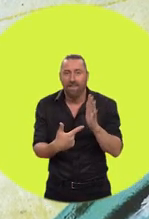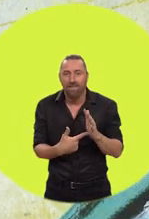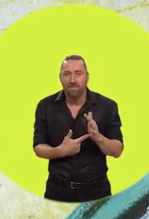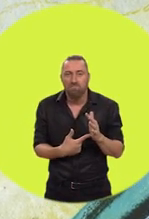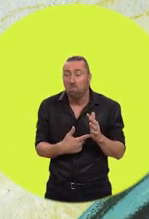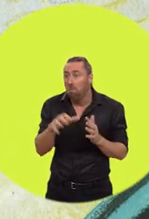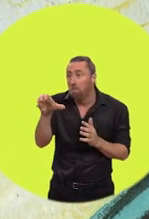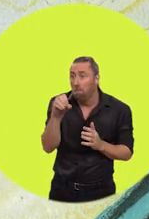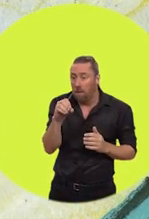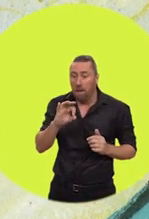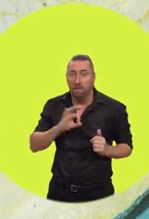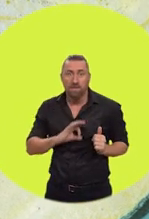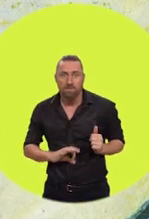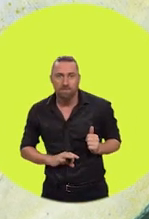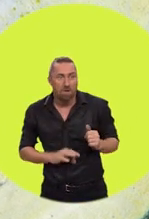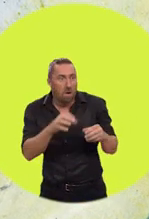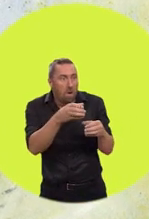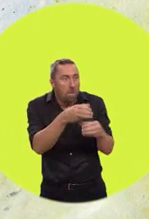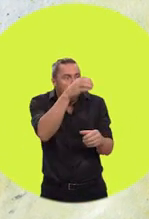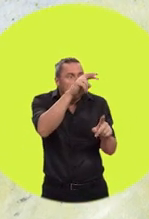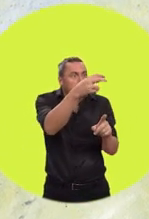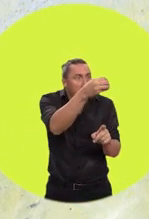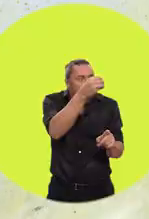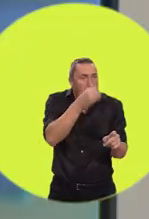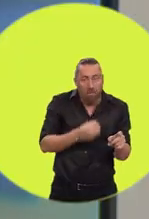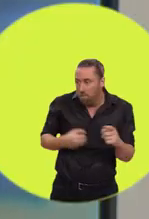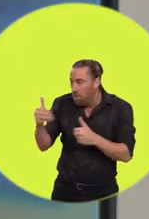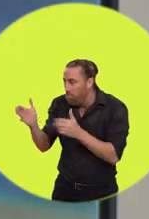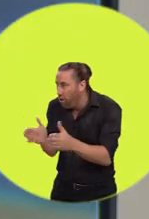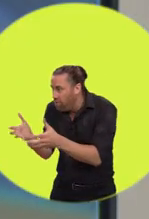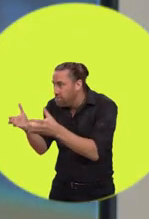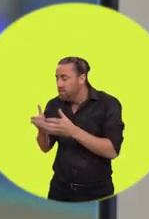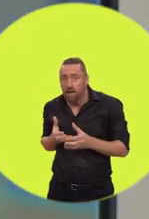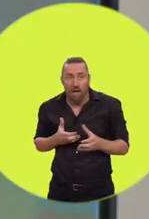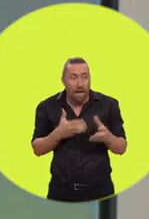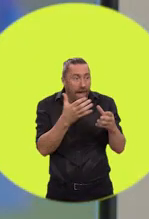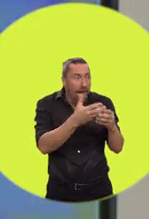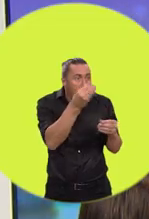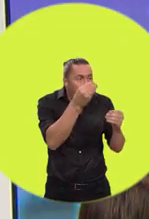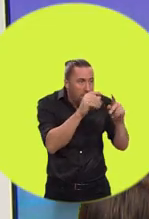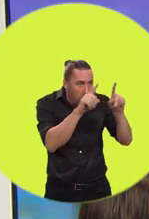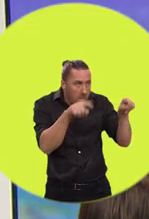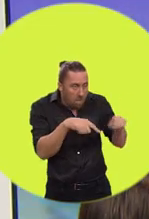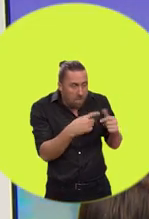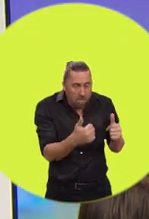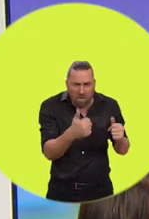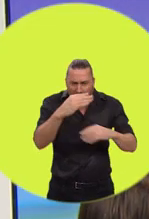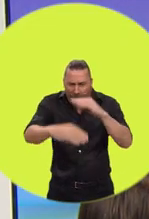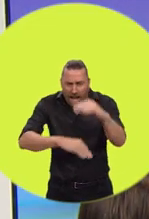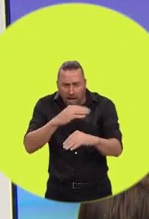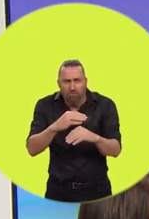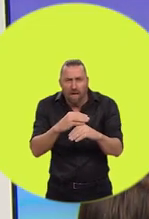He borrowed buttons, bottle tops, and boxes. He collected cardboard, cling wrap,